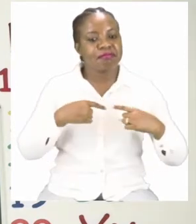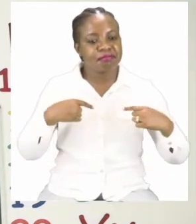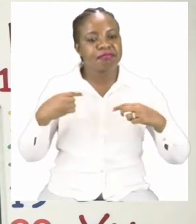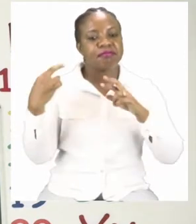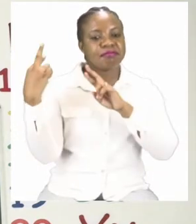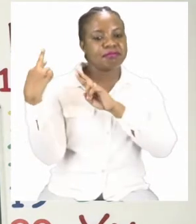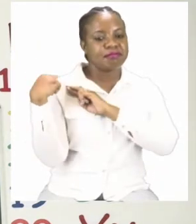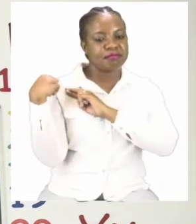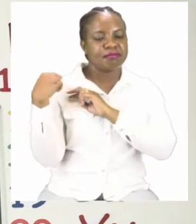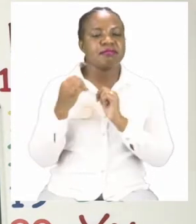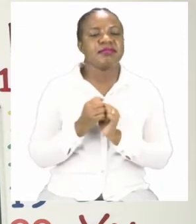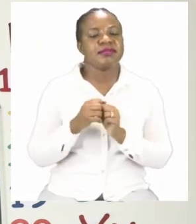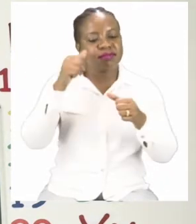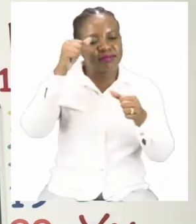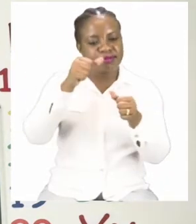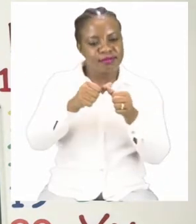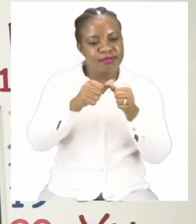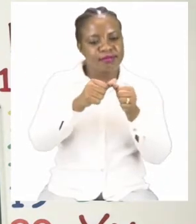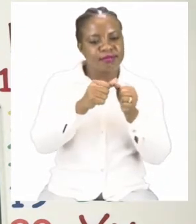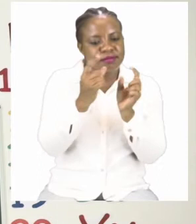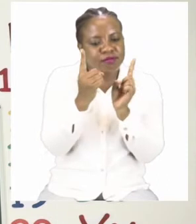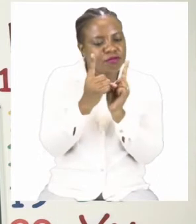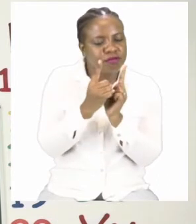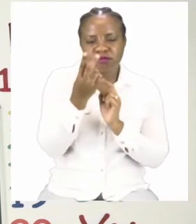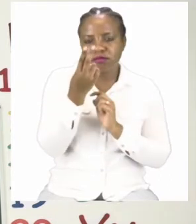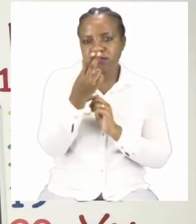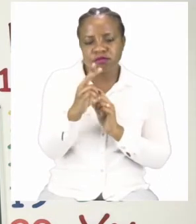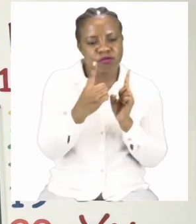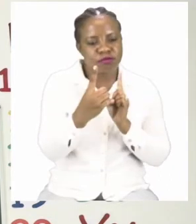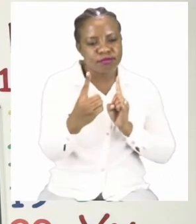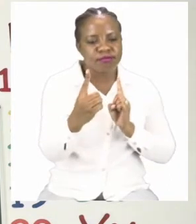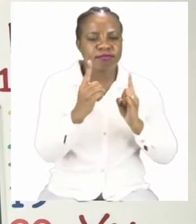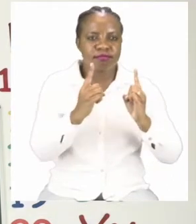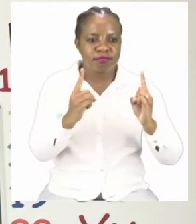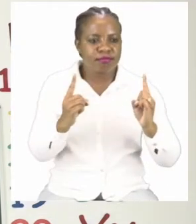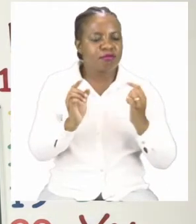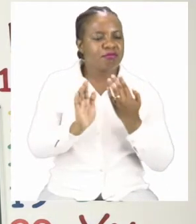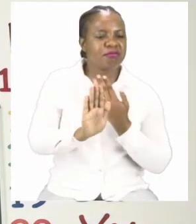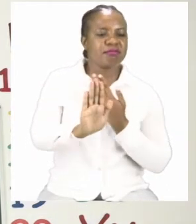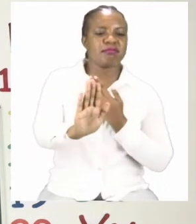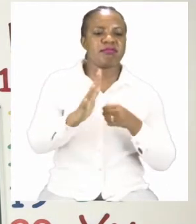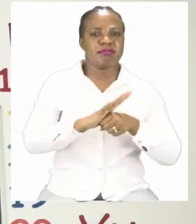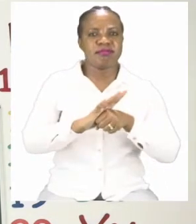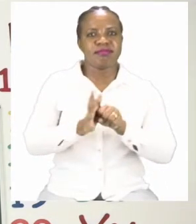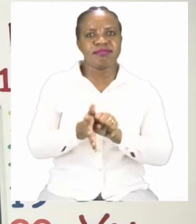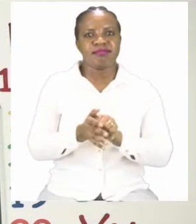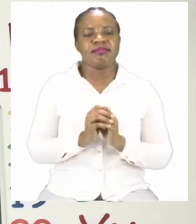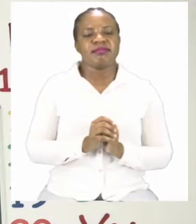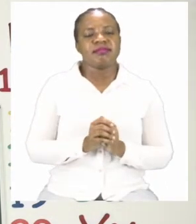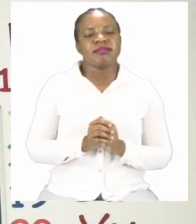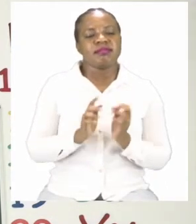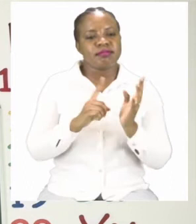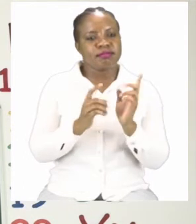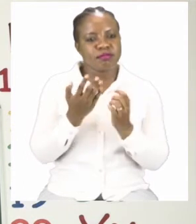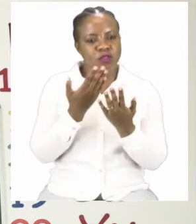also practice social distancing so that you stay far away from the coronavirus. Make sure your hands are dry before